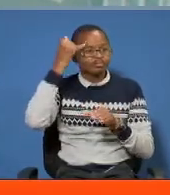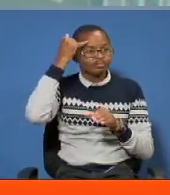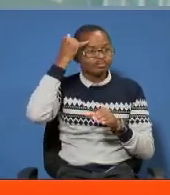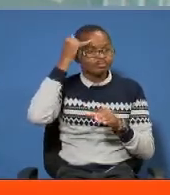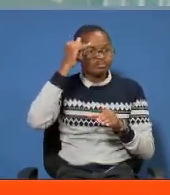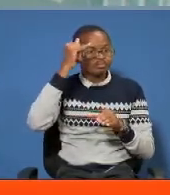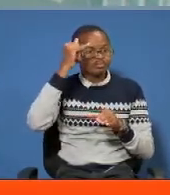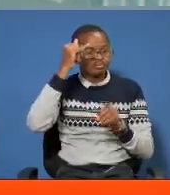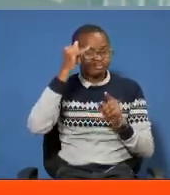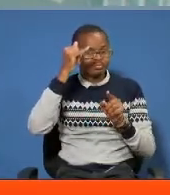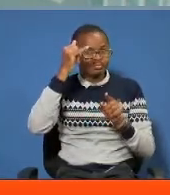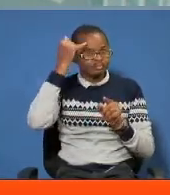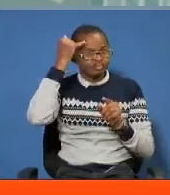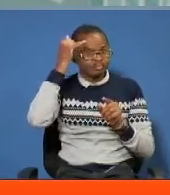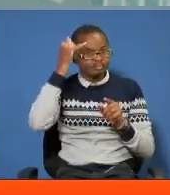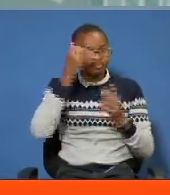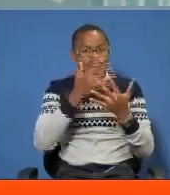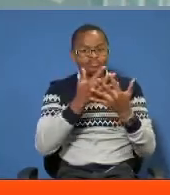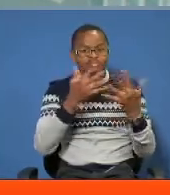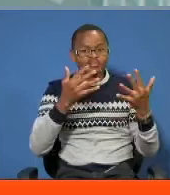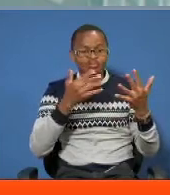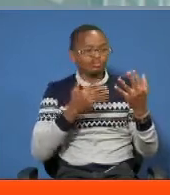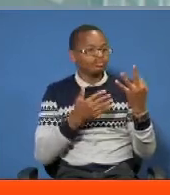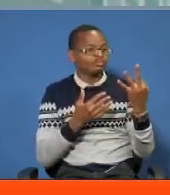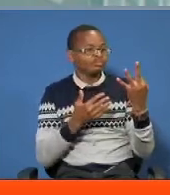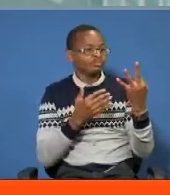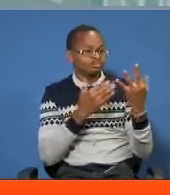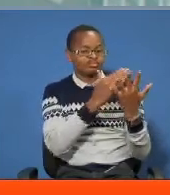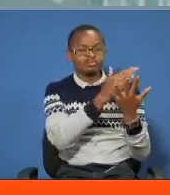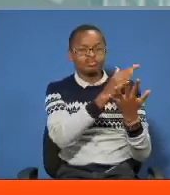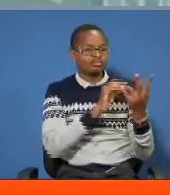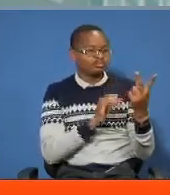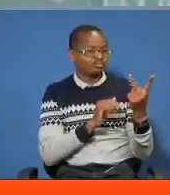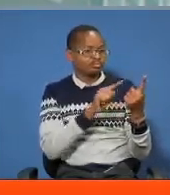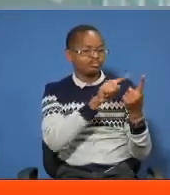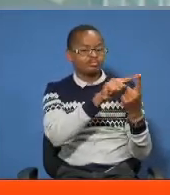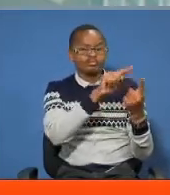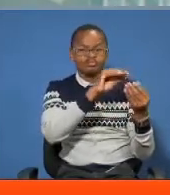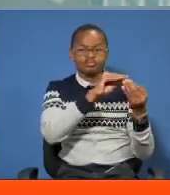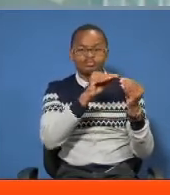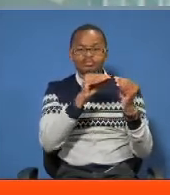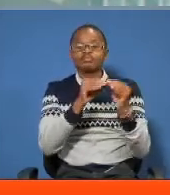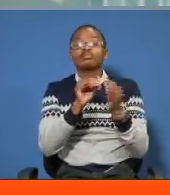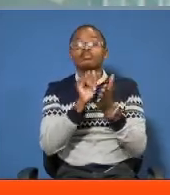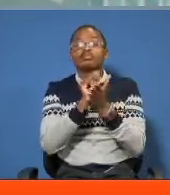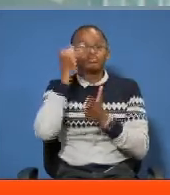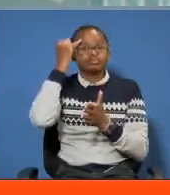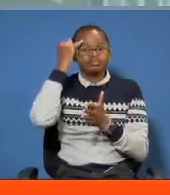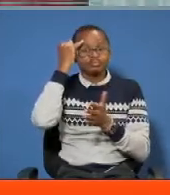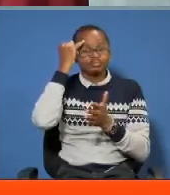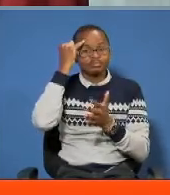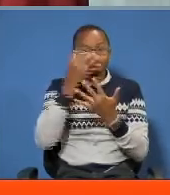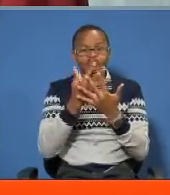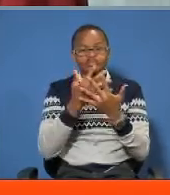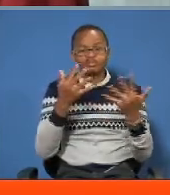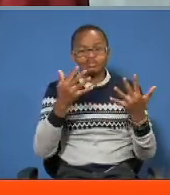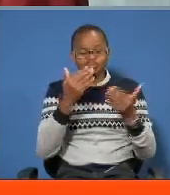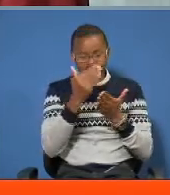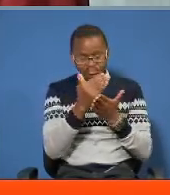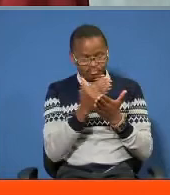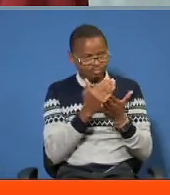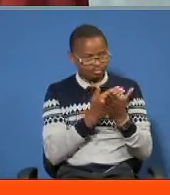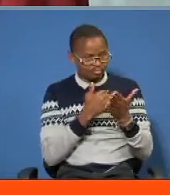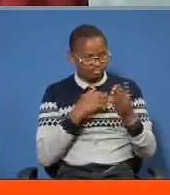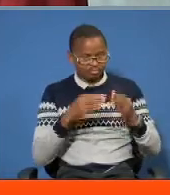is intellectual property. You're basically talking about intellectual property. And then you have 3 phases around it. One is the creation of that intellectual property. So you're like, okay, I've